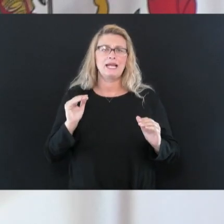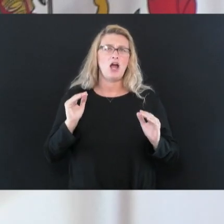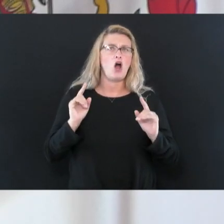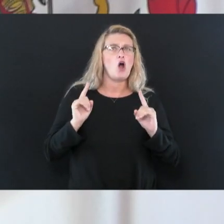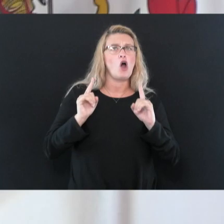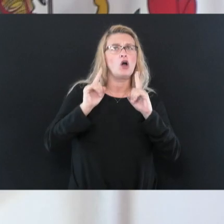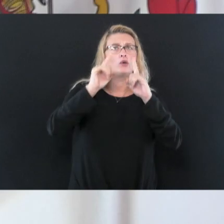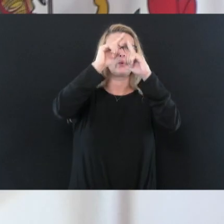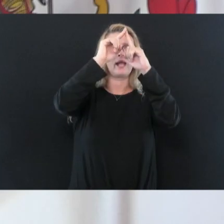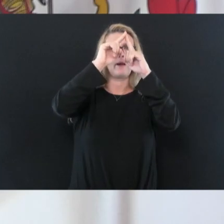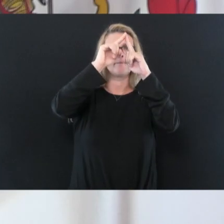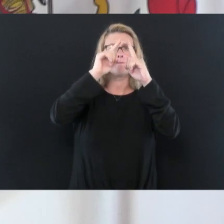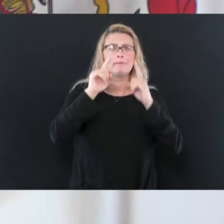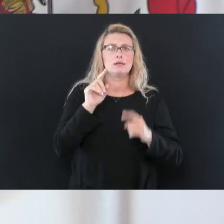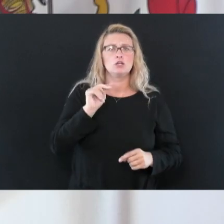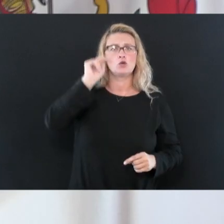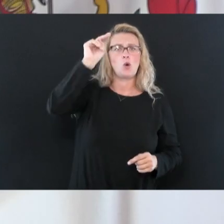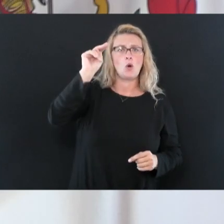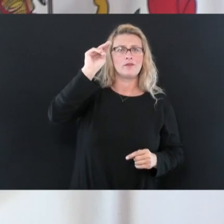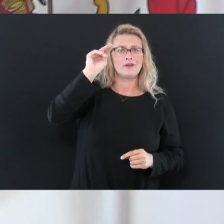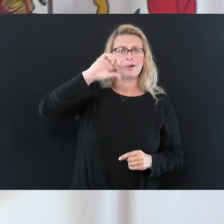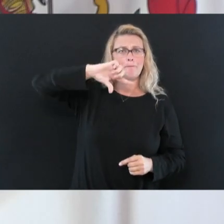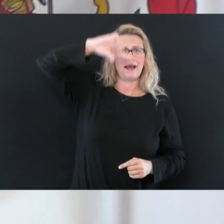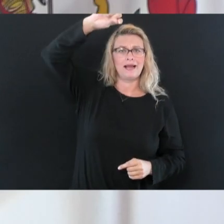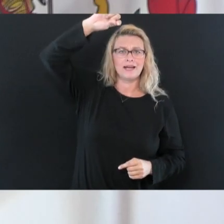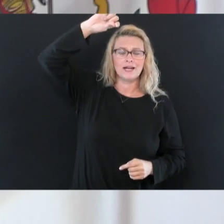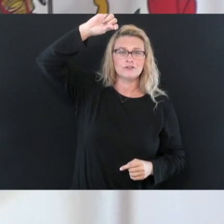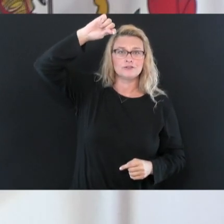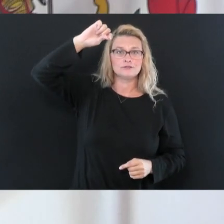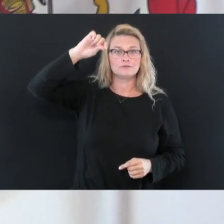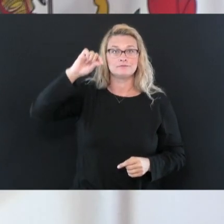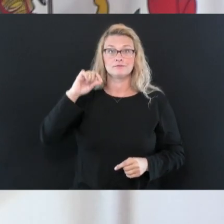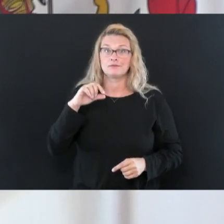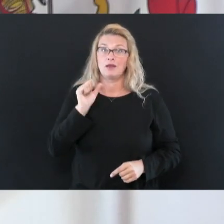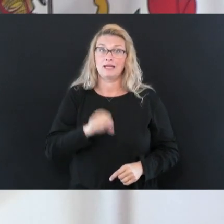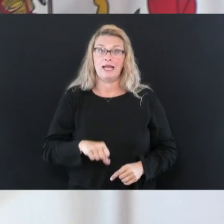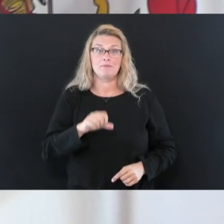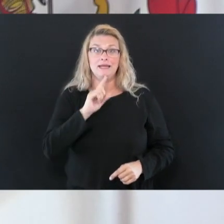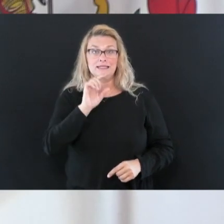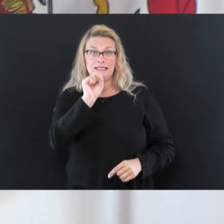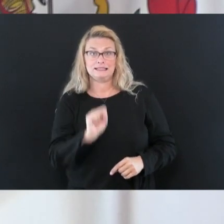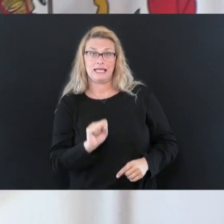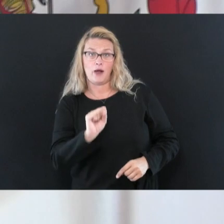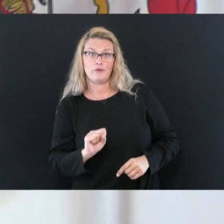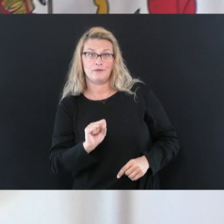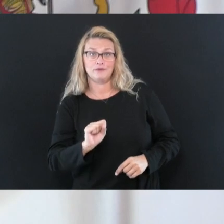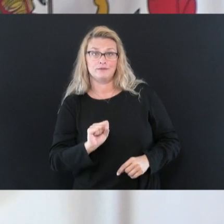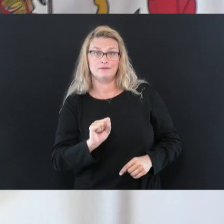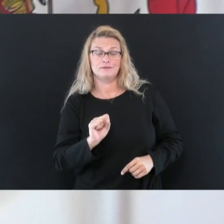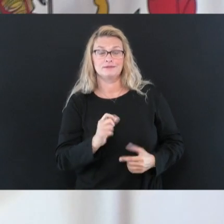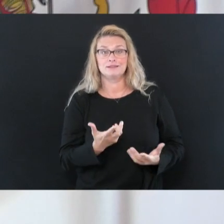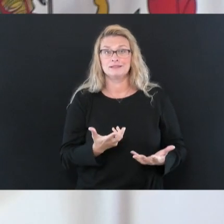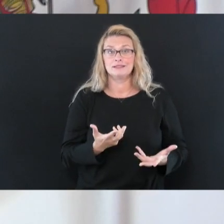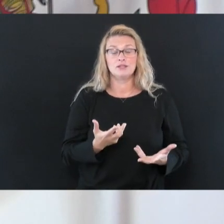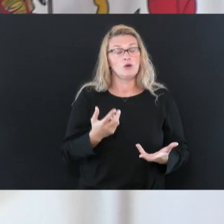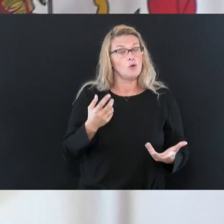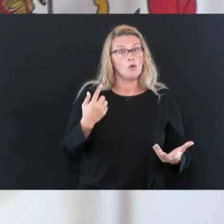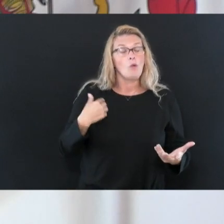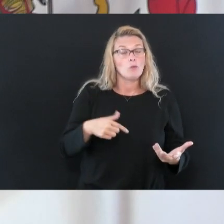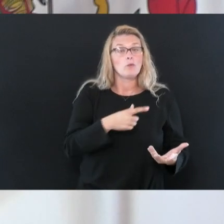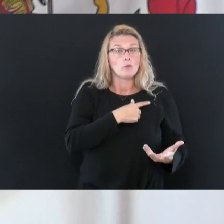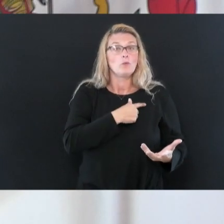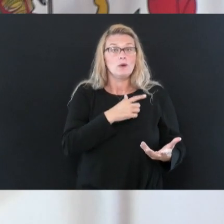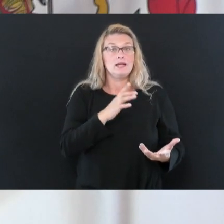northern panhandle. It could be on our Coalfield expressways. I mean, we are going